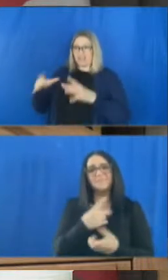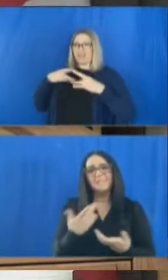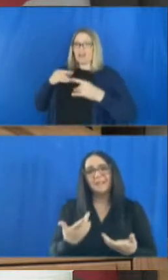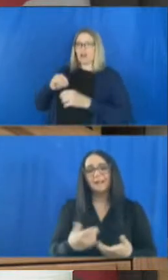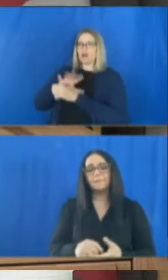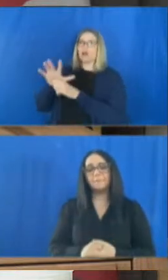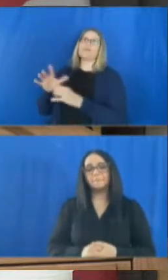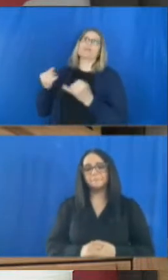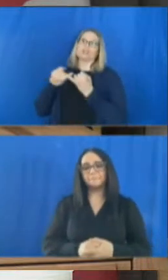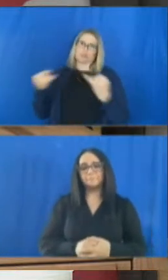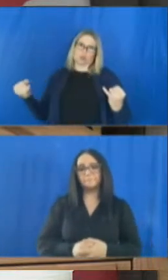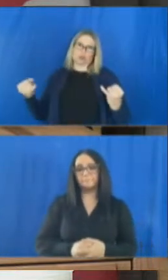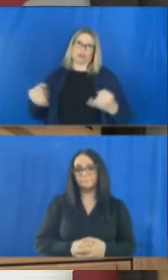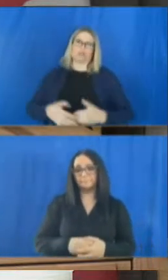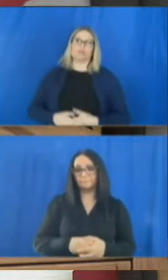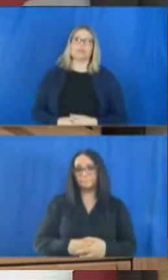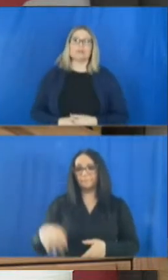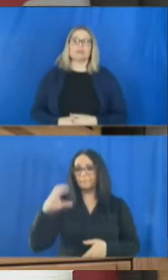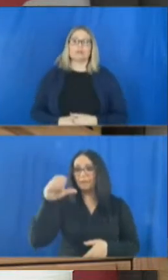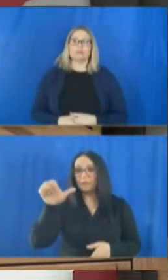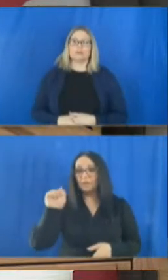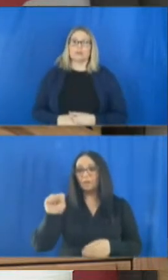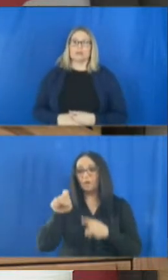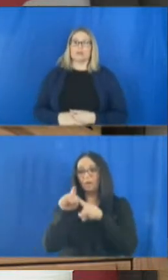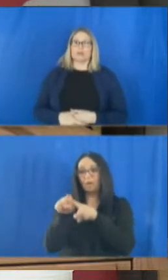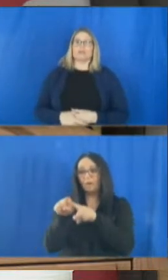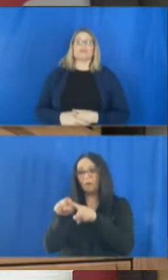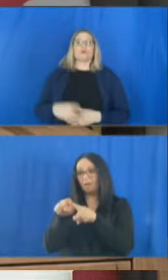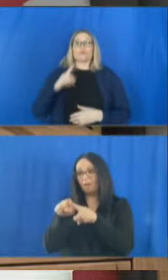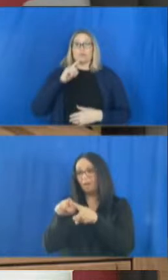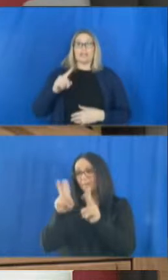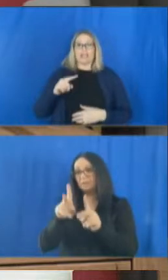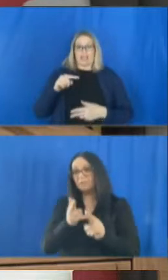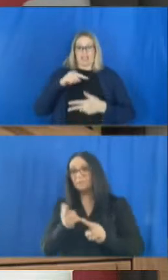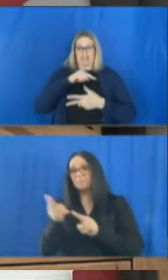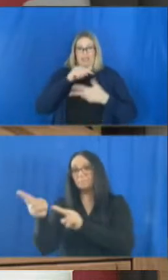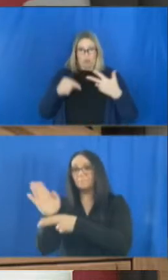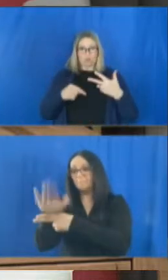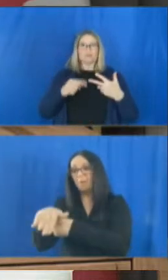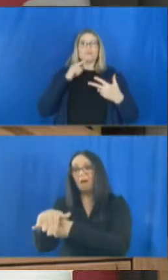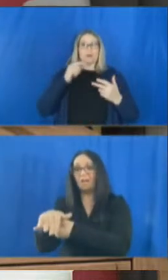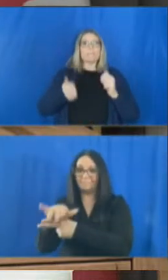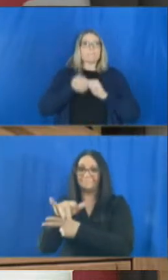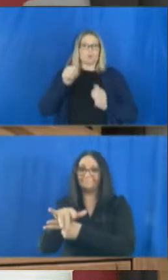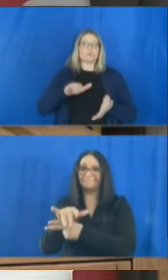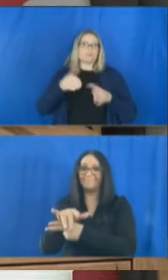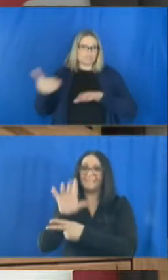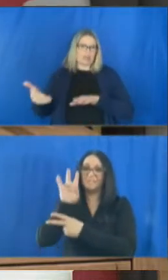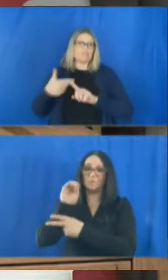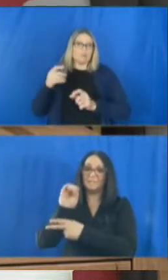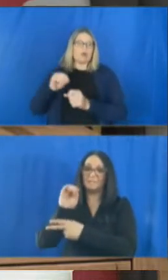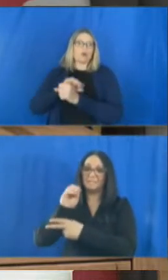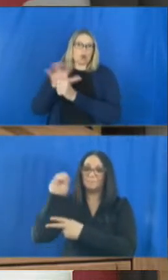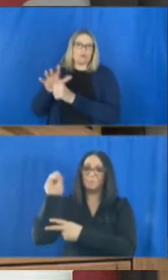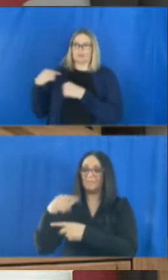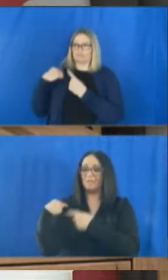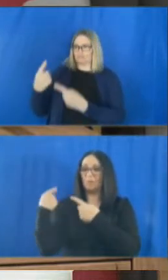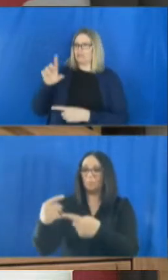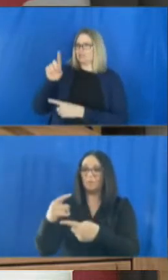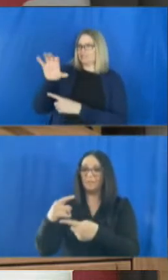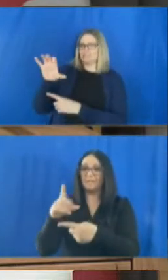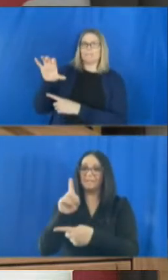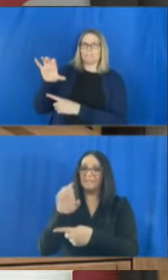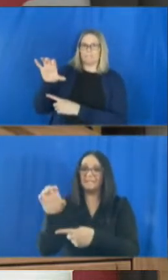1st. Of those that were under the age of 70, 86% of those who died were not fully protected.